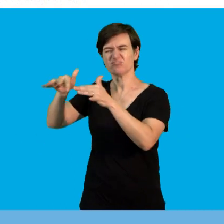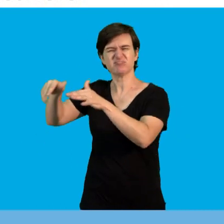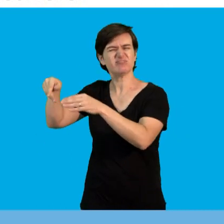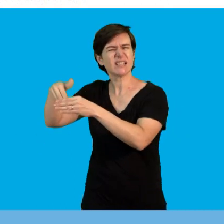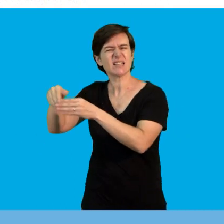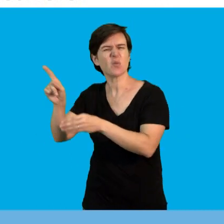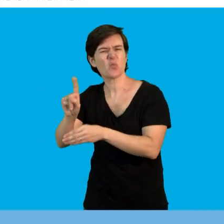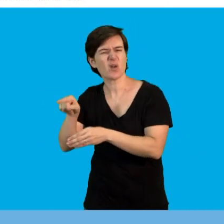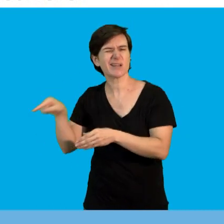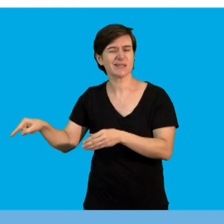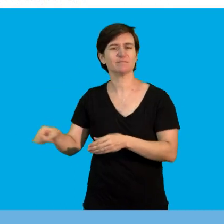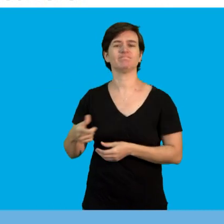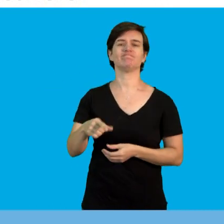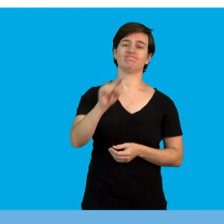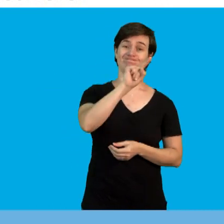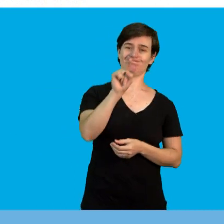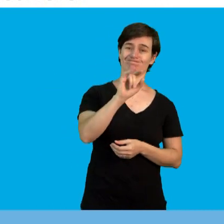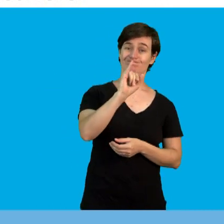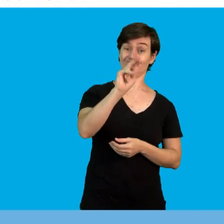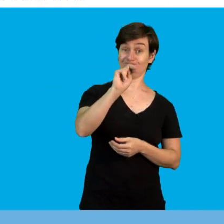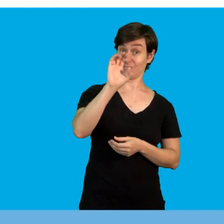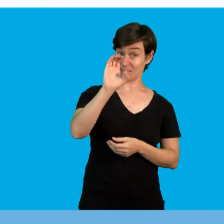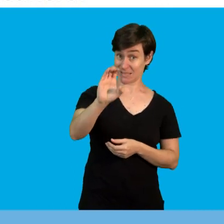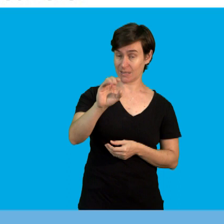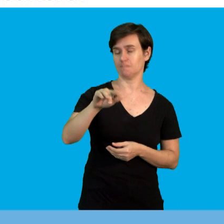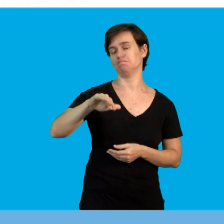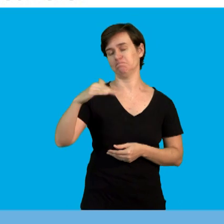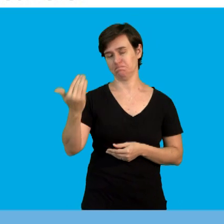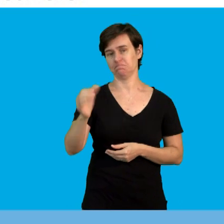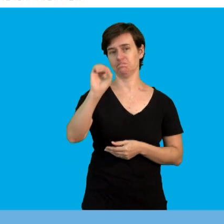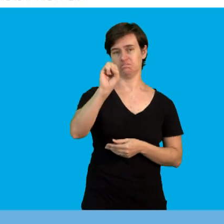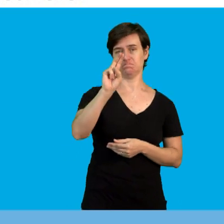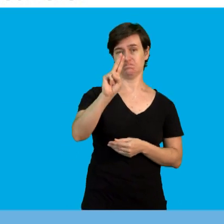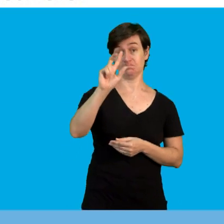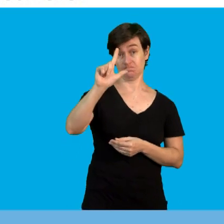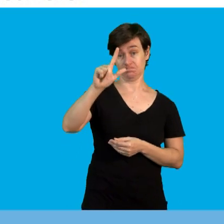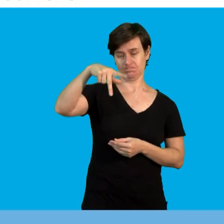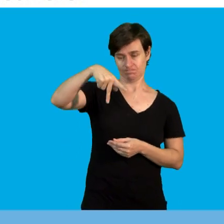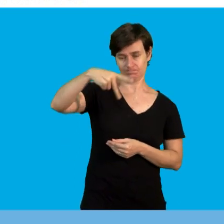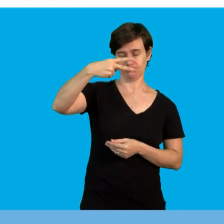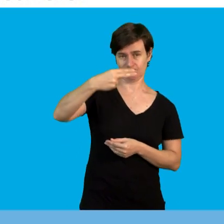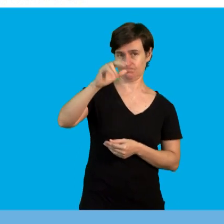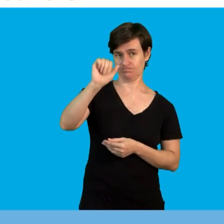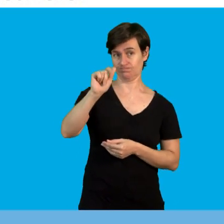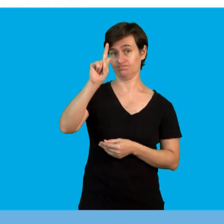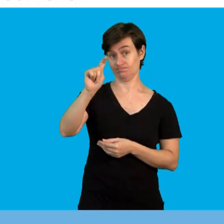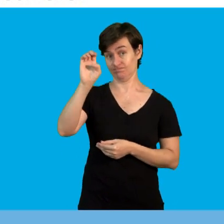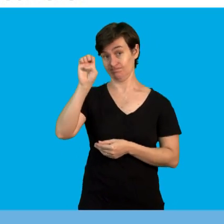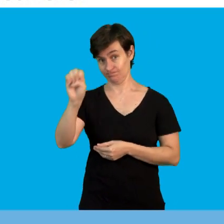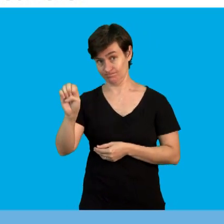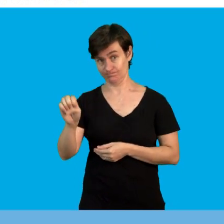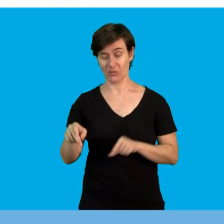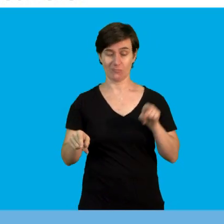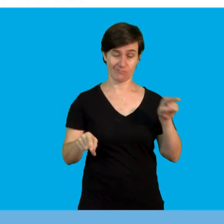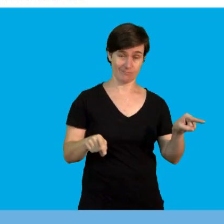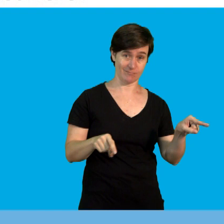electrode or a zinc metal plate that was dipped in there, and the solution that we found there was our zinc sulfate. So we had a copper